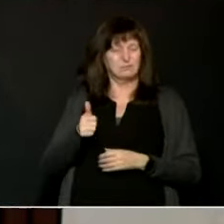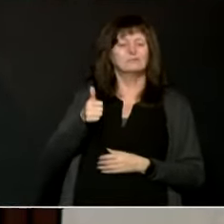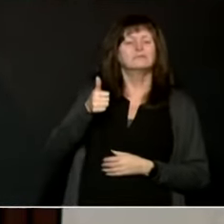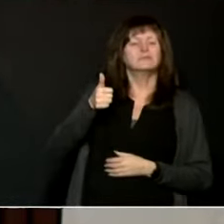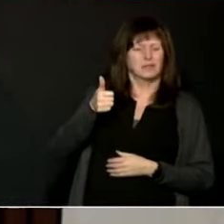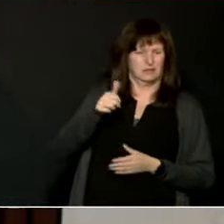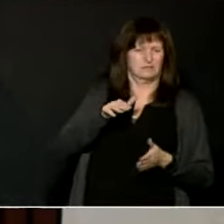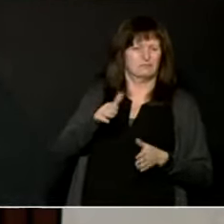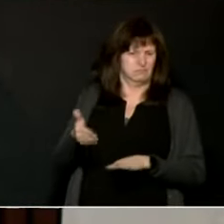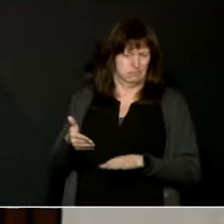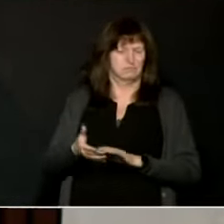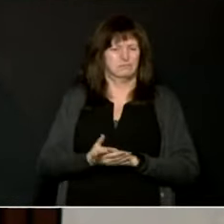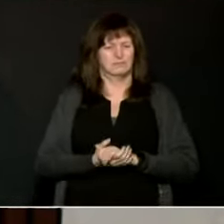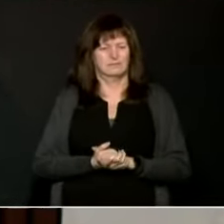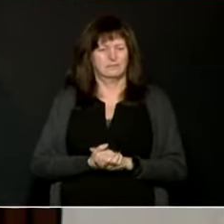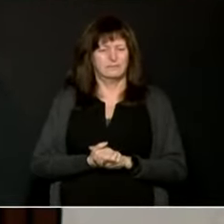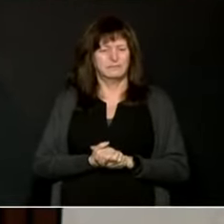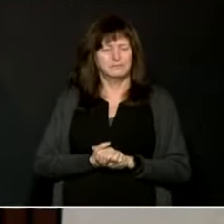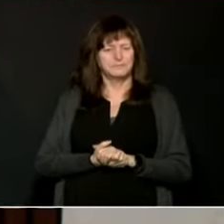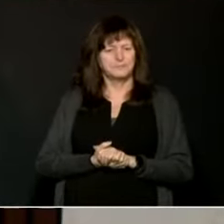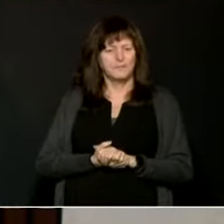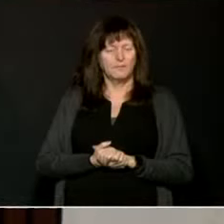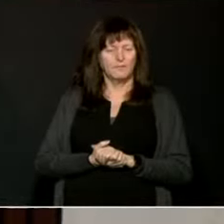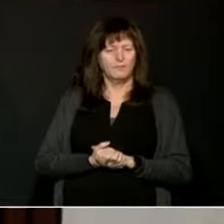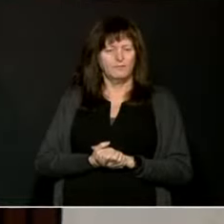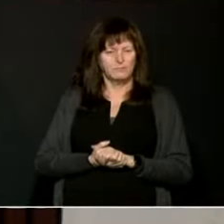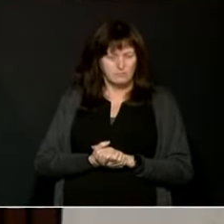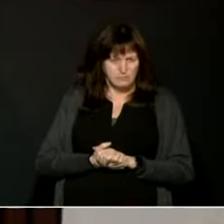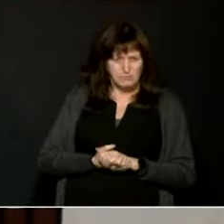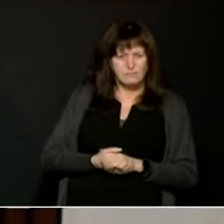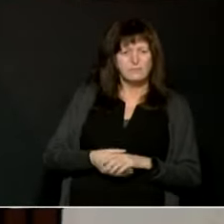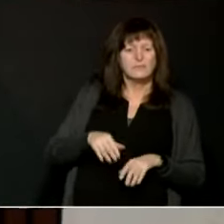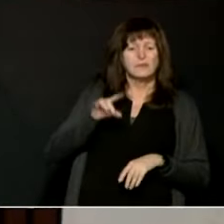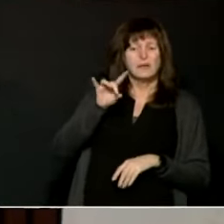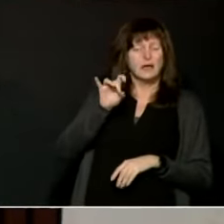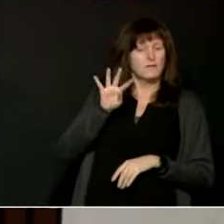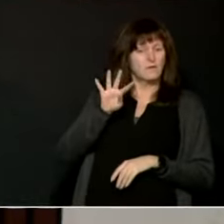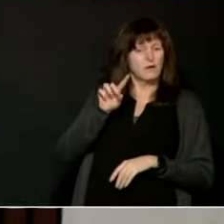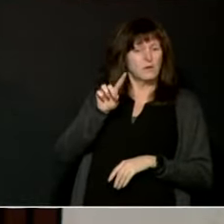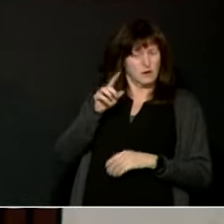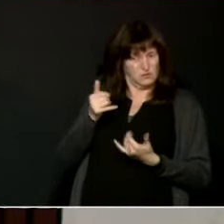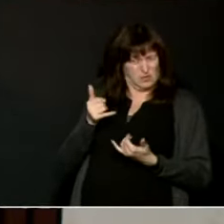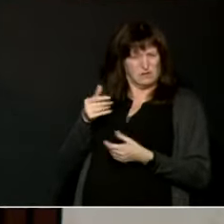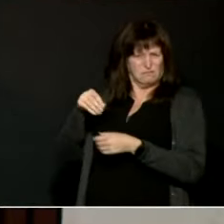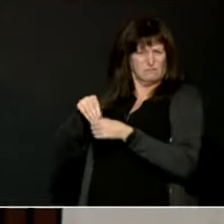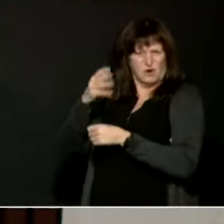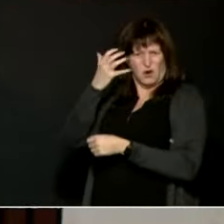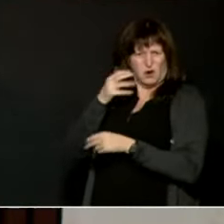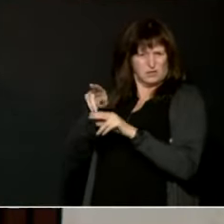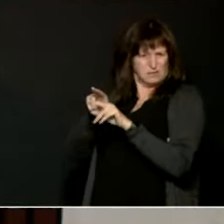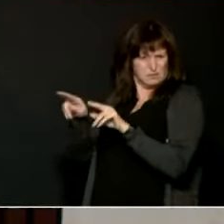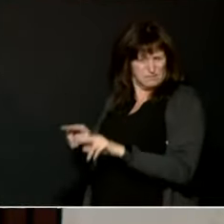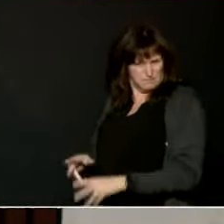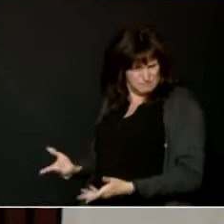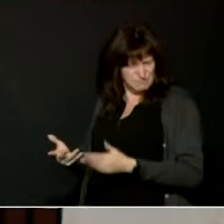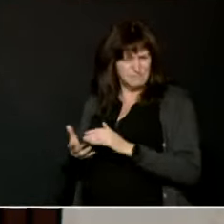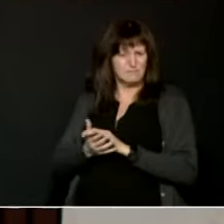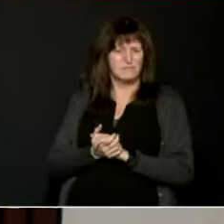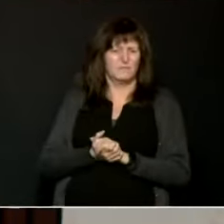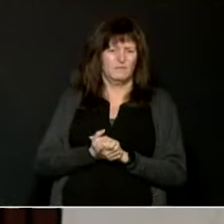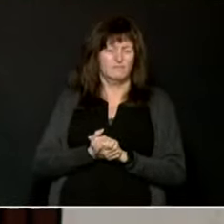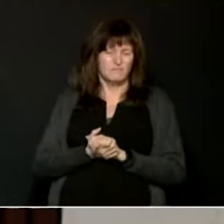Today we have 841 people in hospital with COVID-19, and that's up